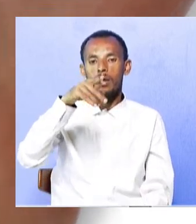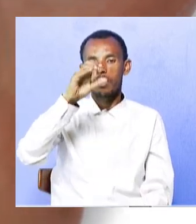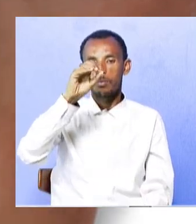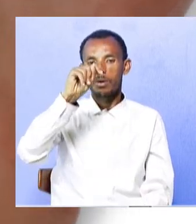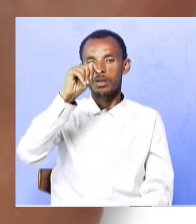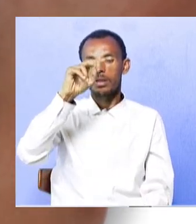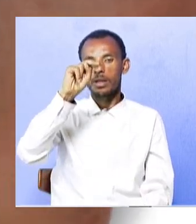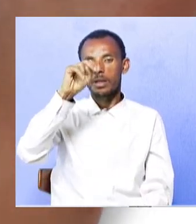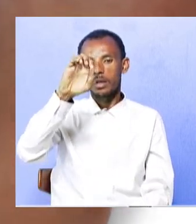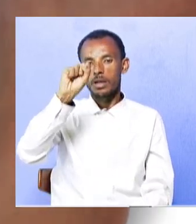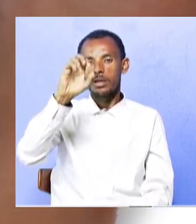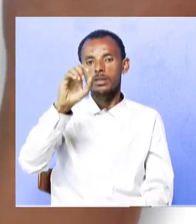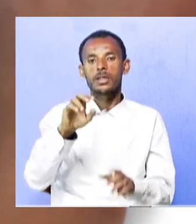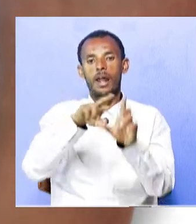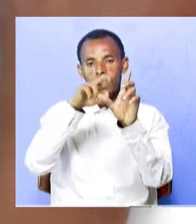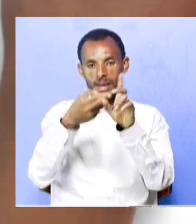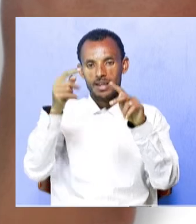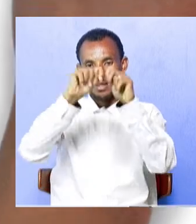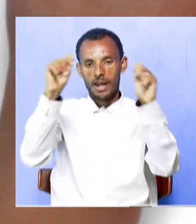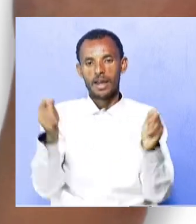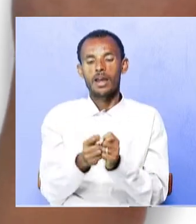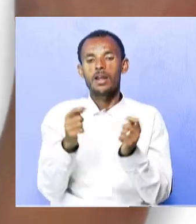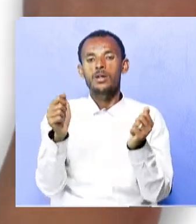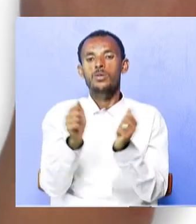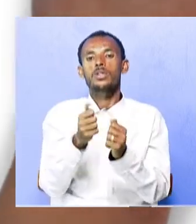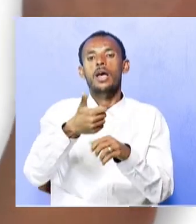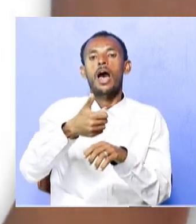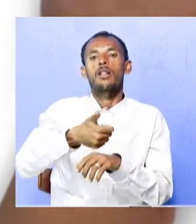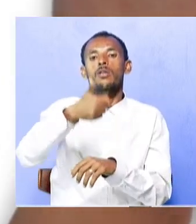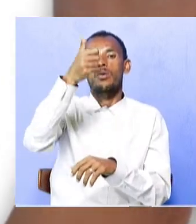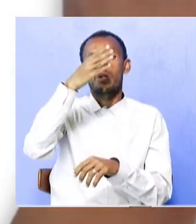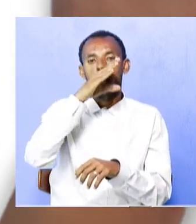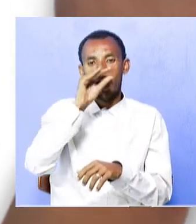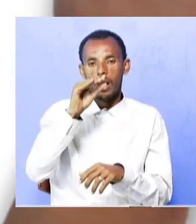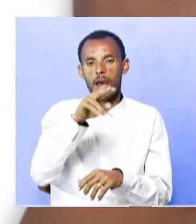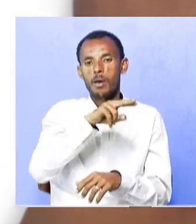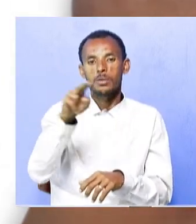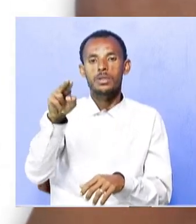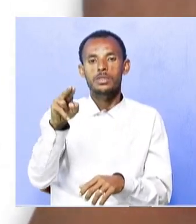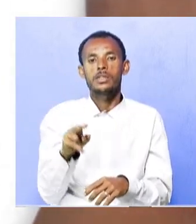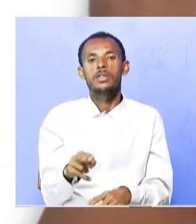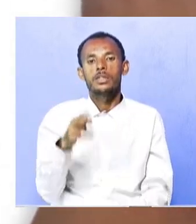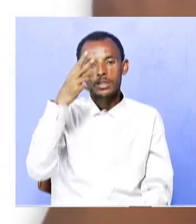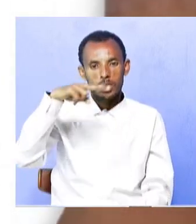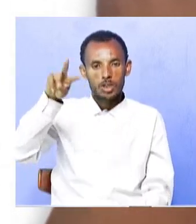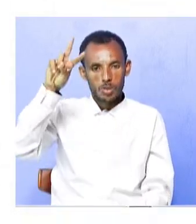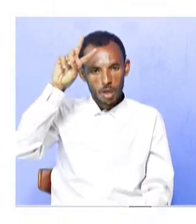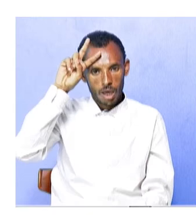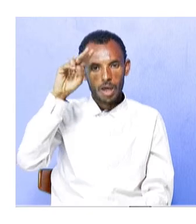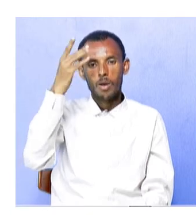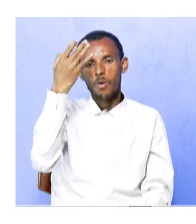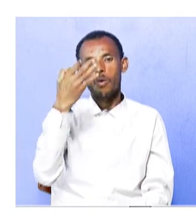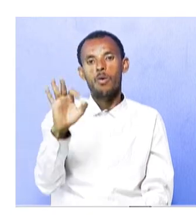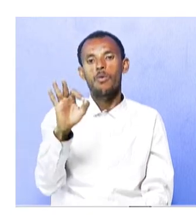okay, there should be a right angled triangle with an altitude to the hypotenuse. The square of